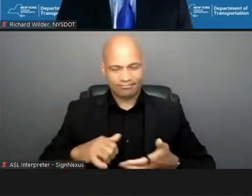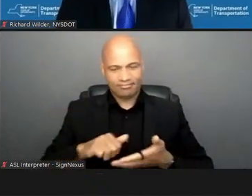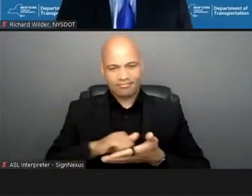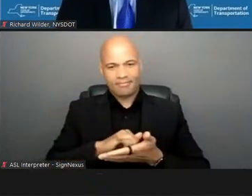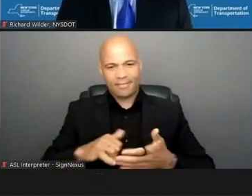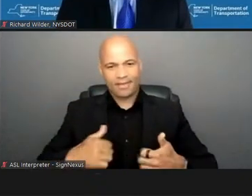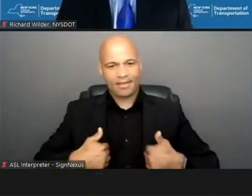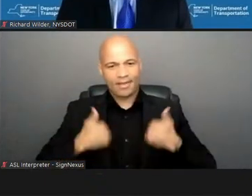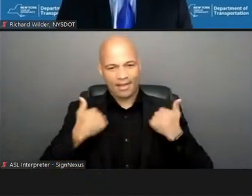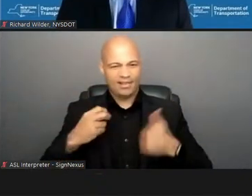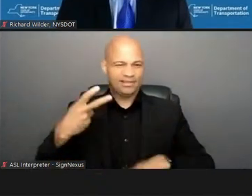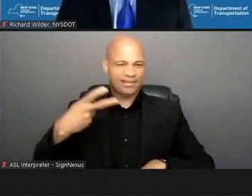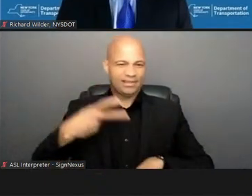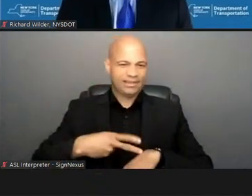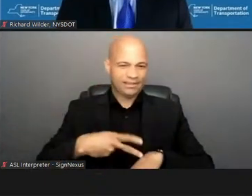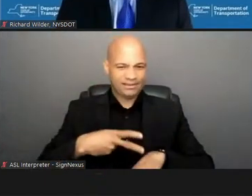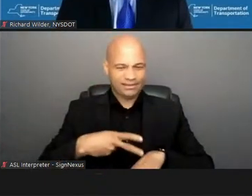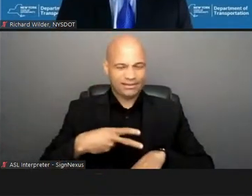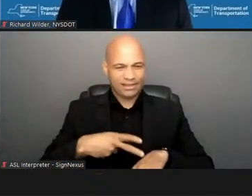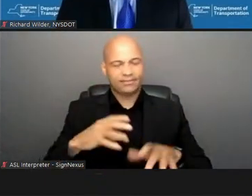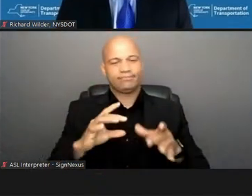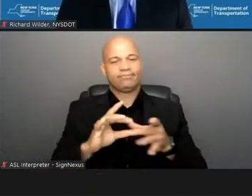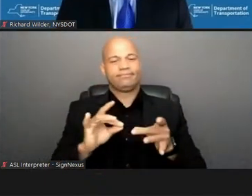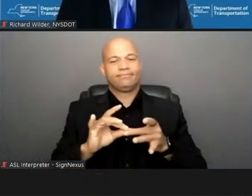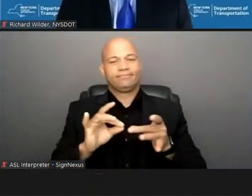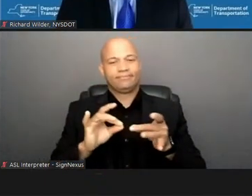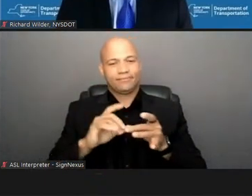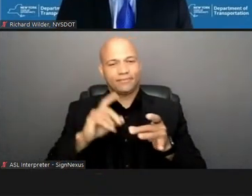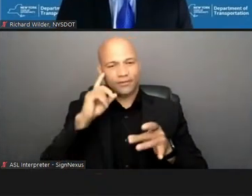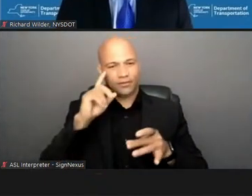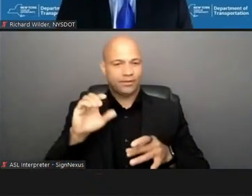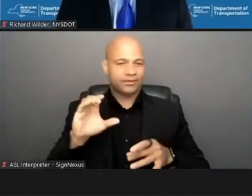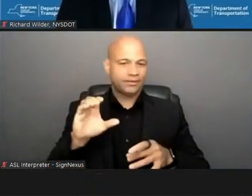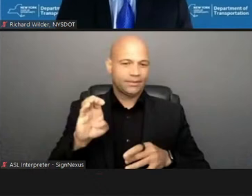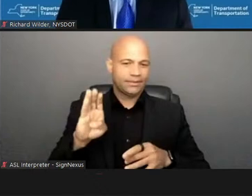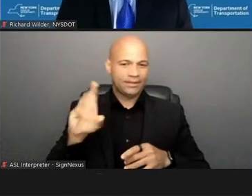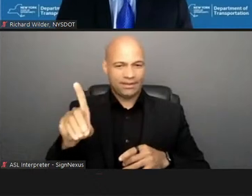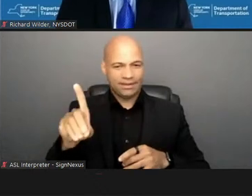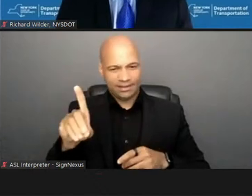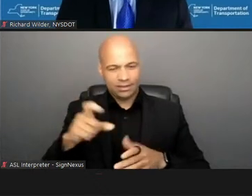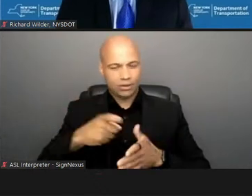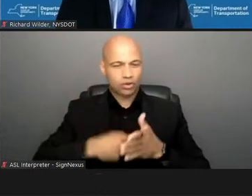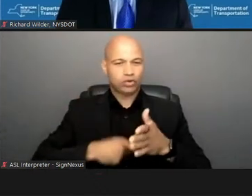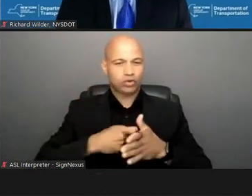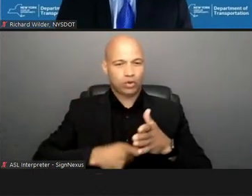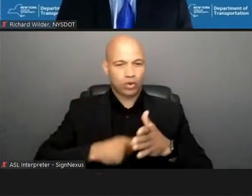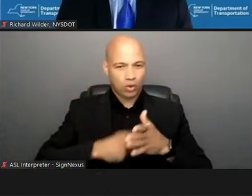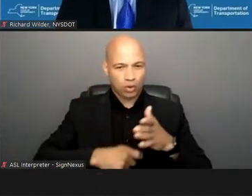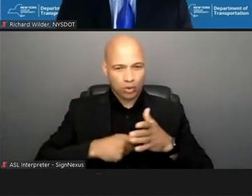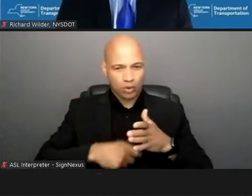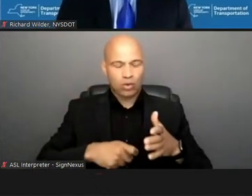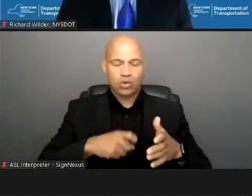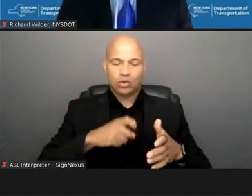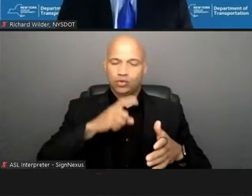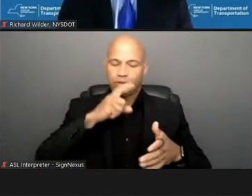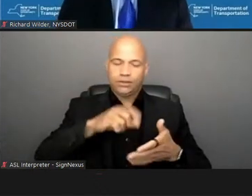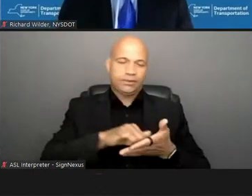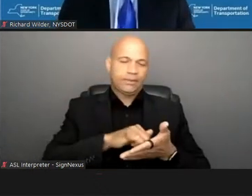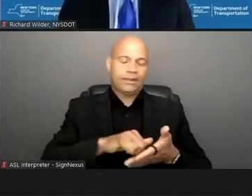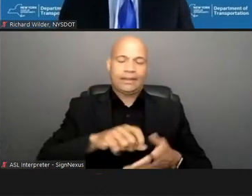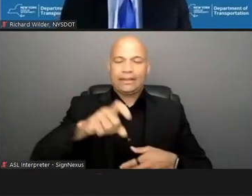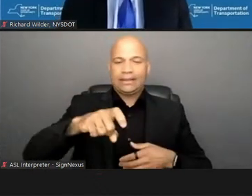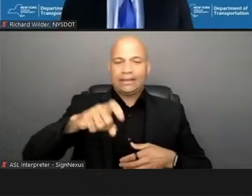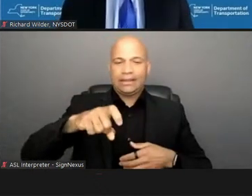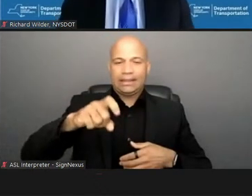time testifying on behalf of the central business district tolling which Manhattan so desperately needs the fact is